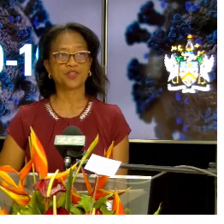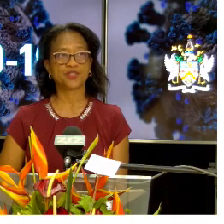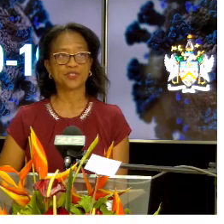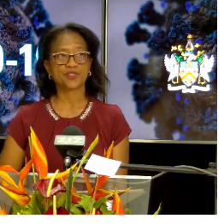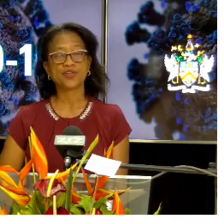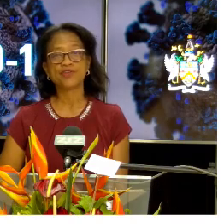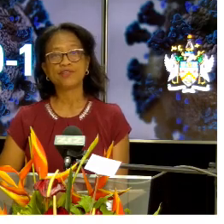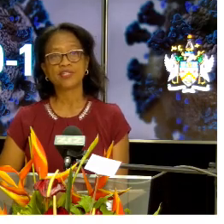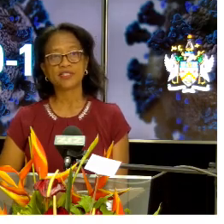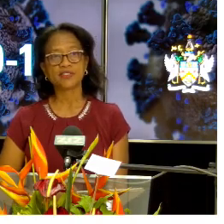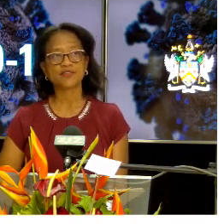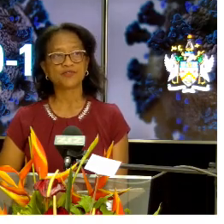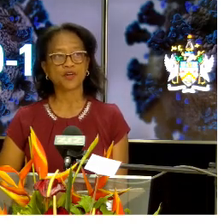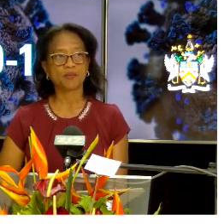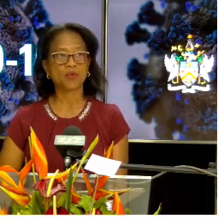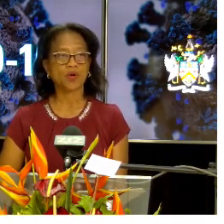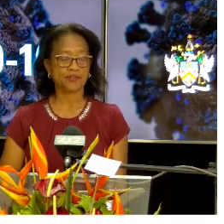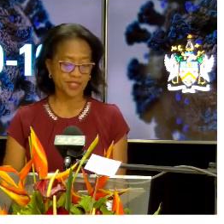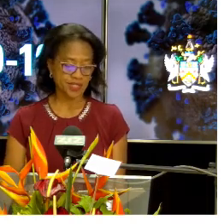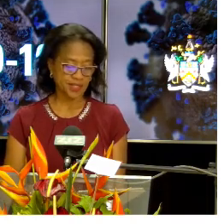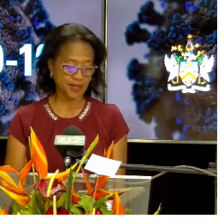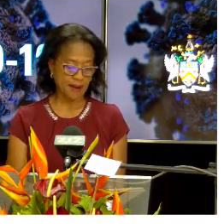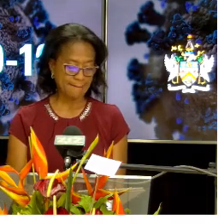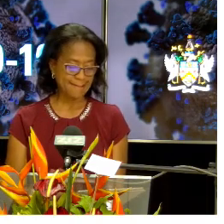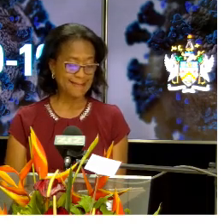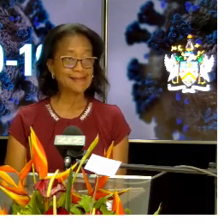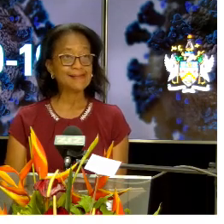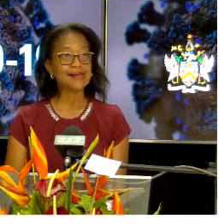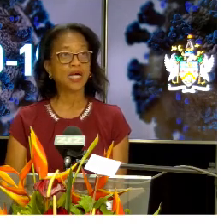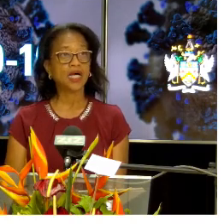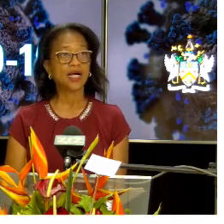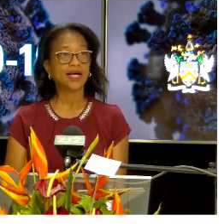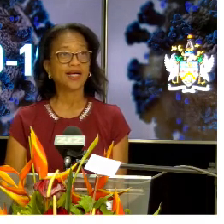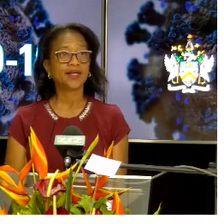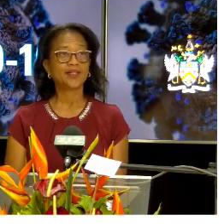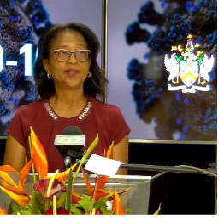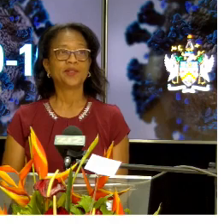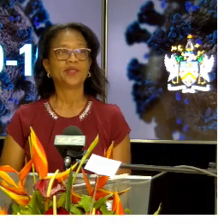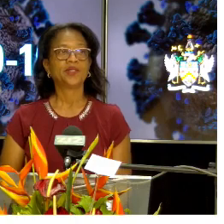756 persons released from quarantine.